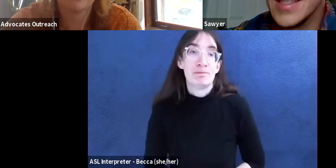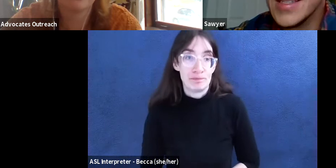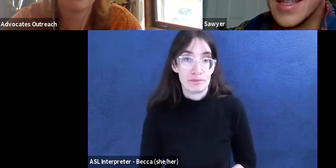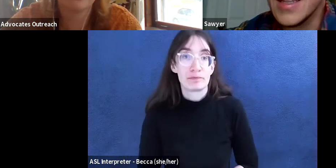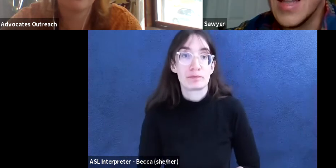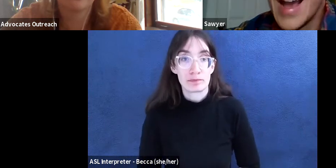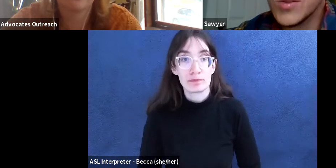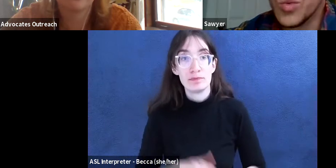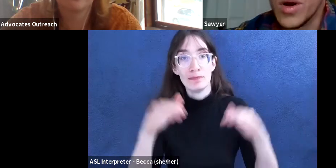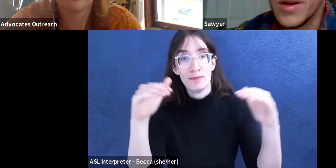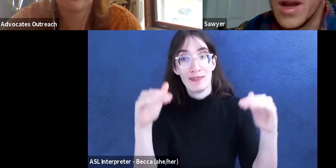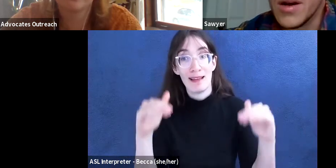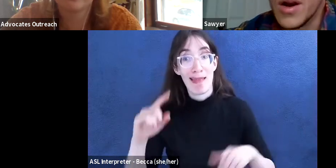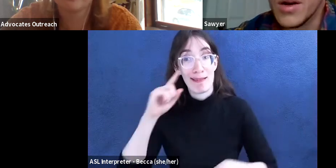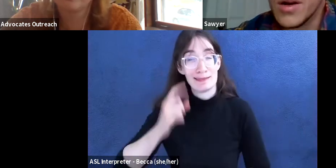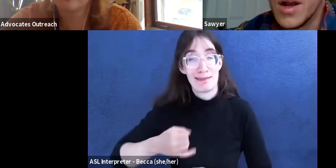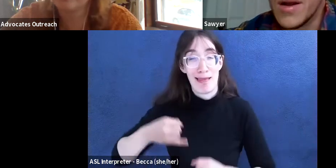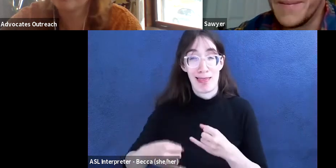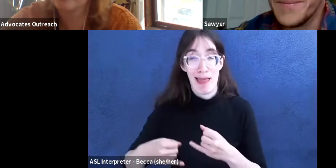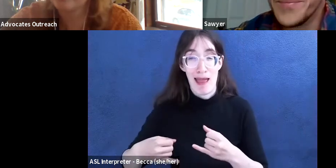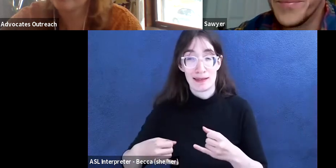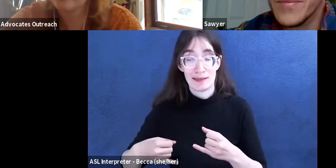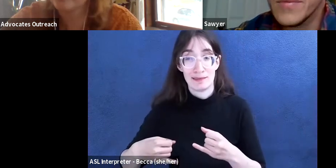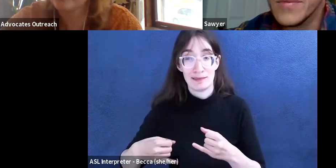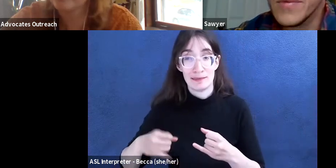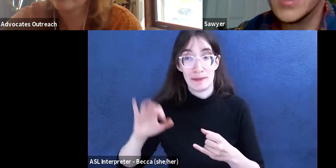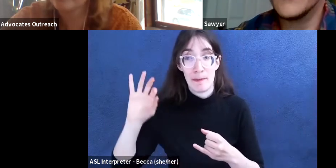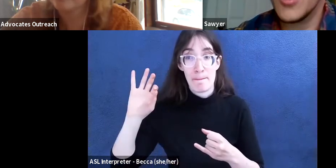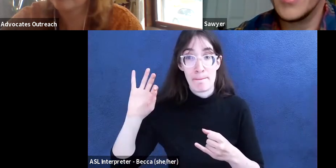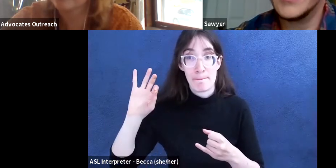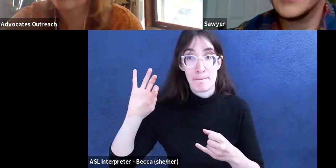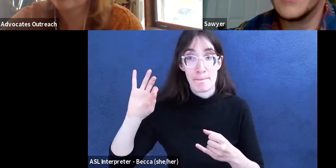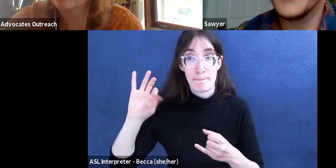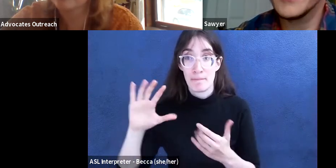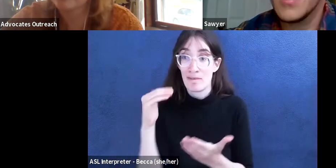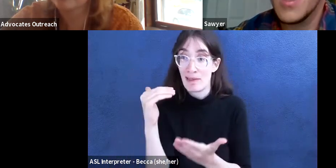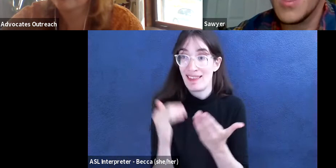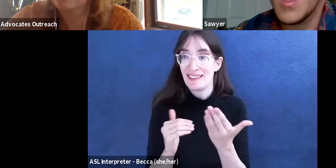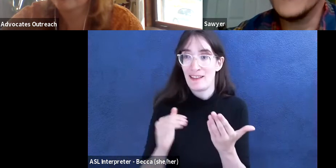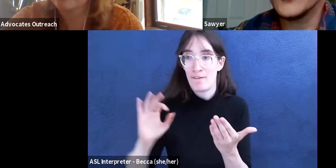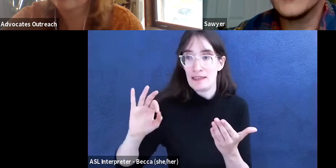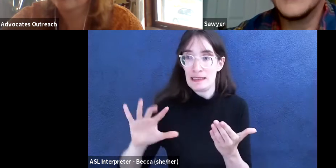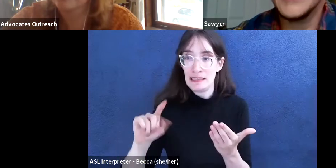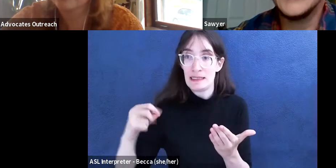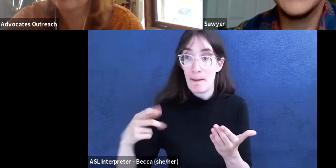like there being one kind of high stakes moment where you put it all out there and then that's it.